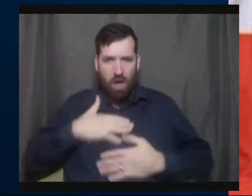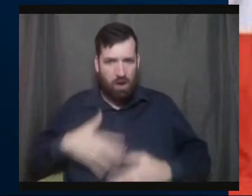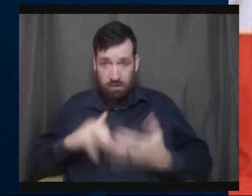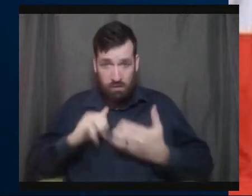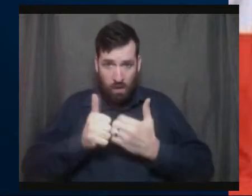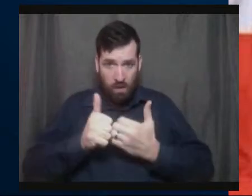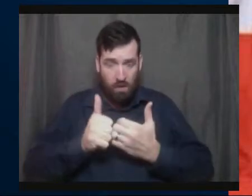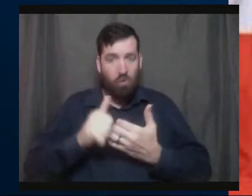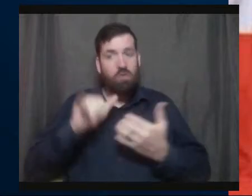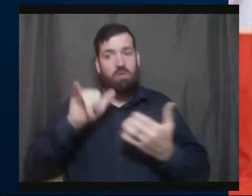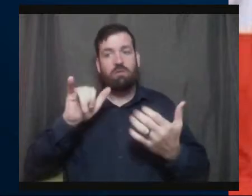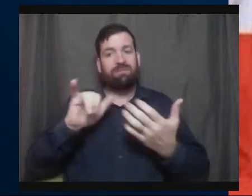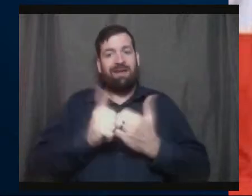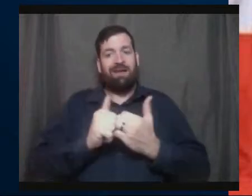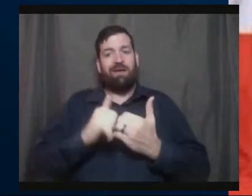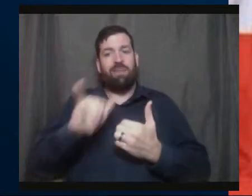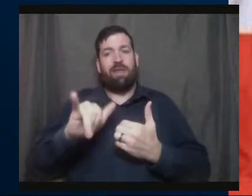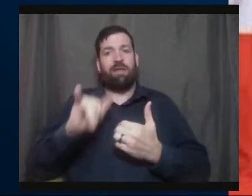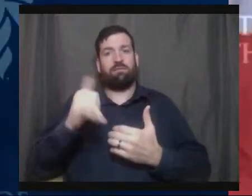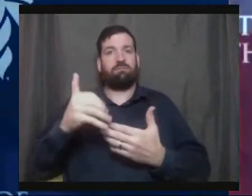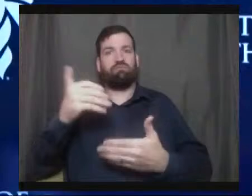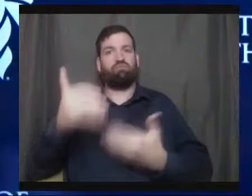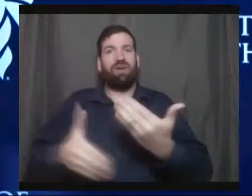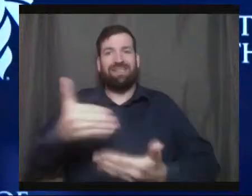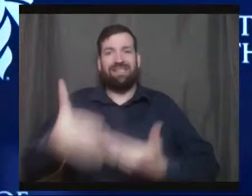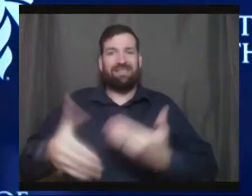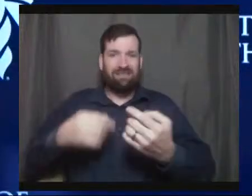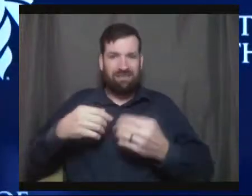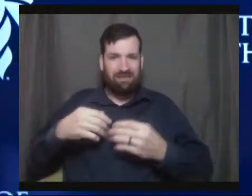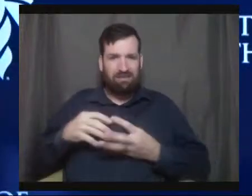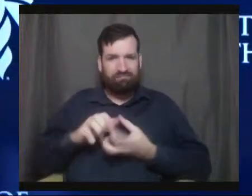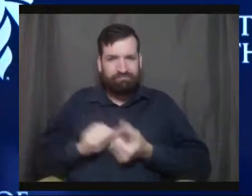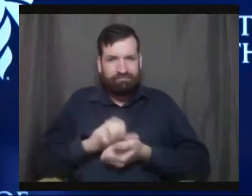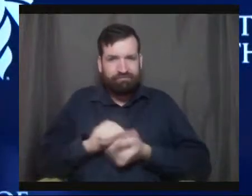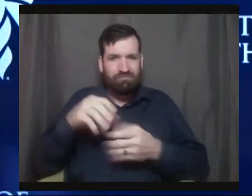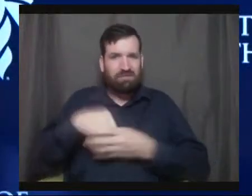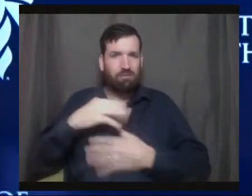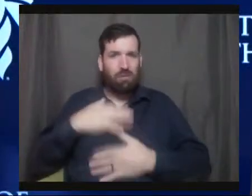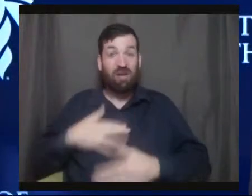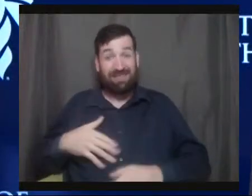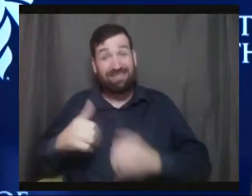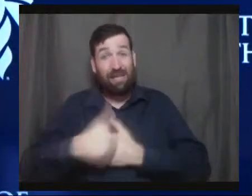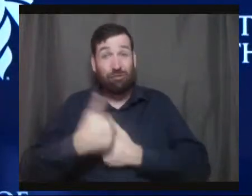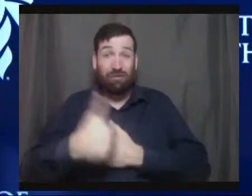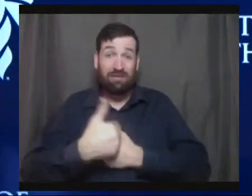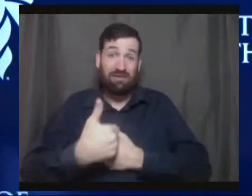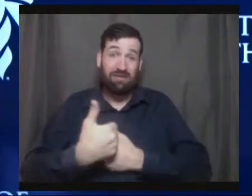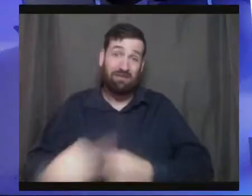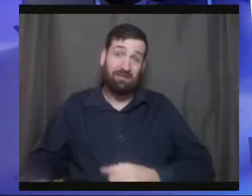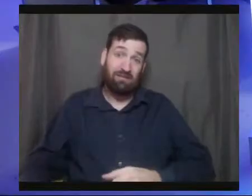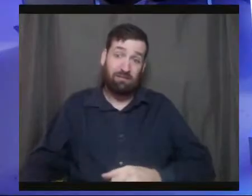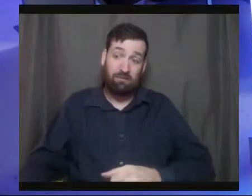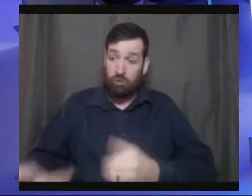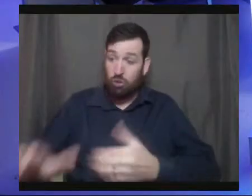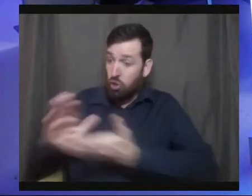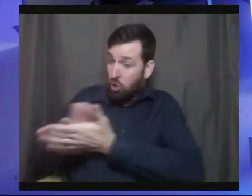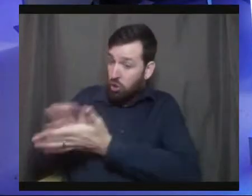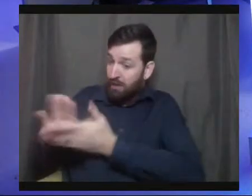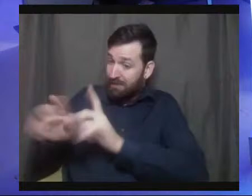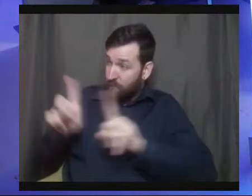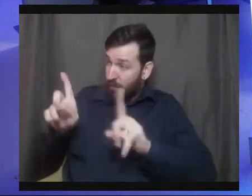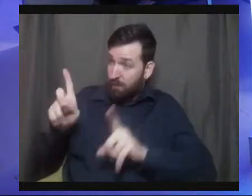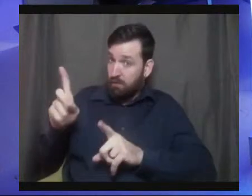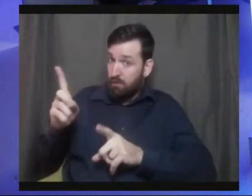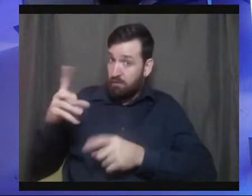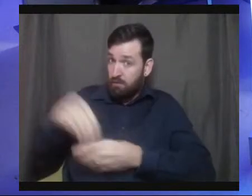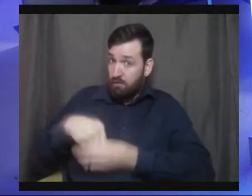how that process in your body. I mean, it's dangerous. Are you cooking differently at home? Oh,